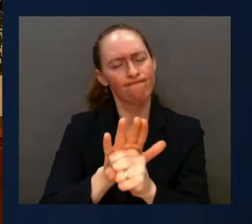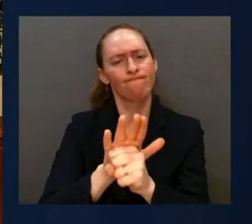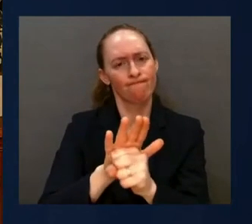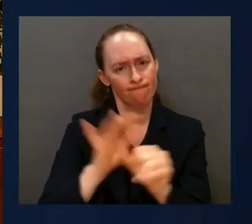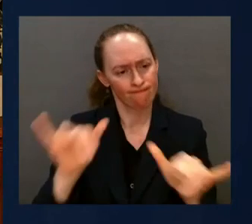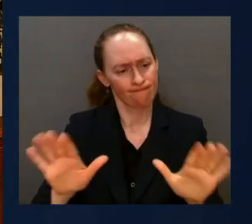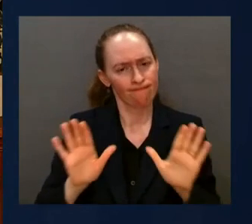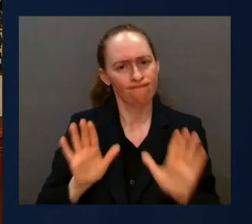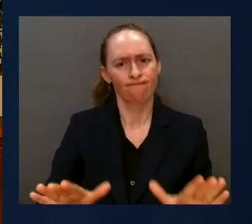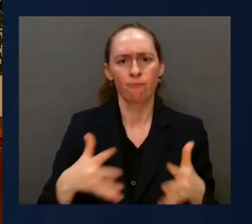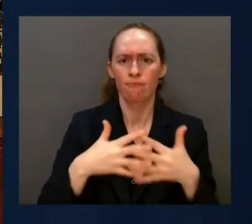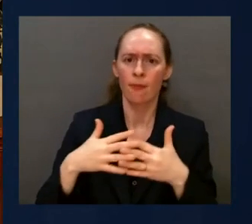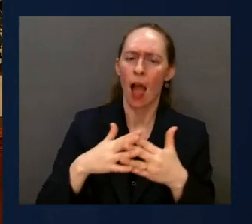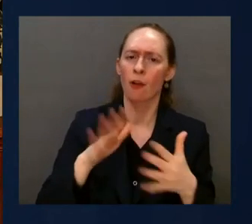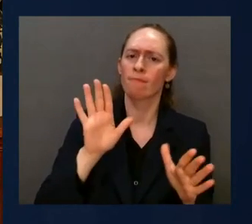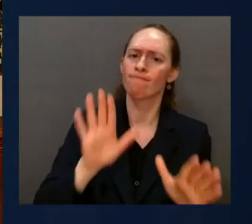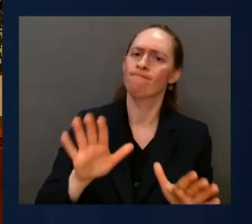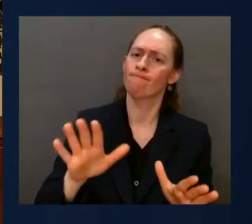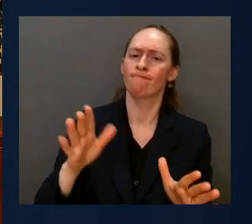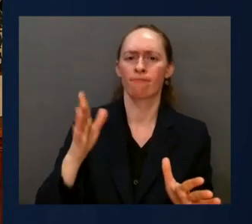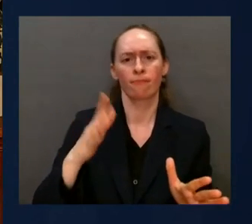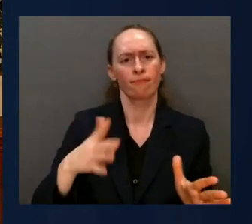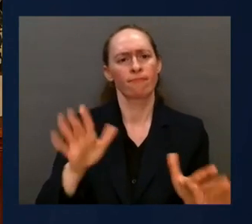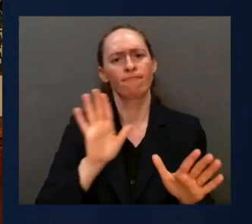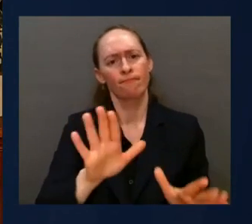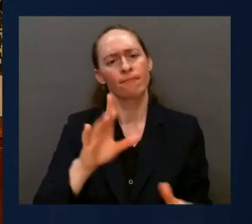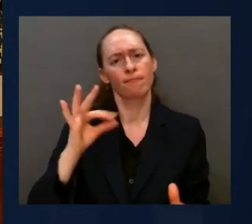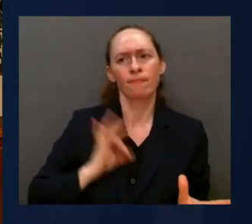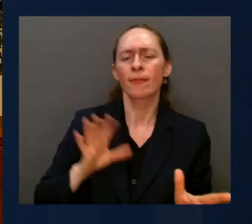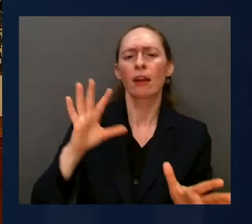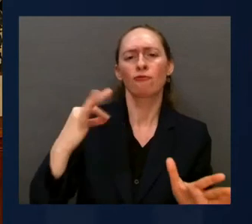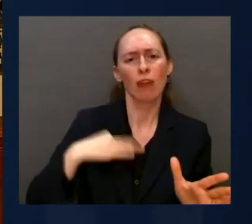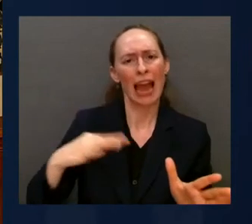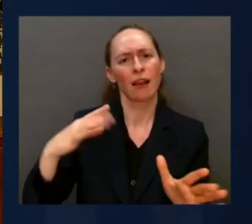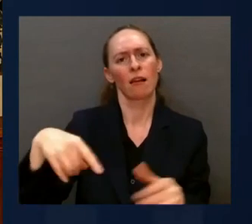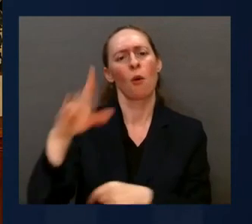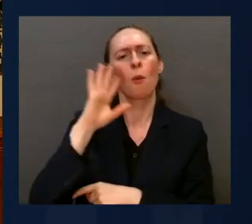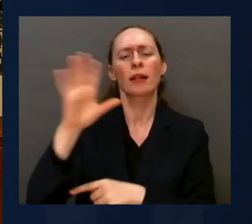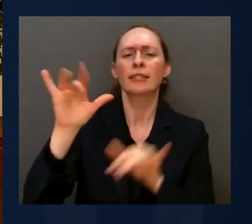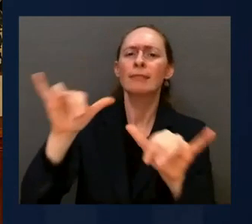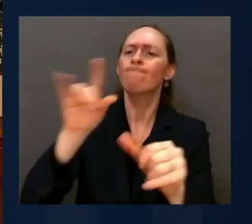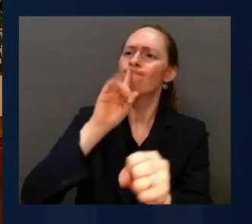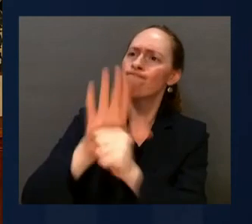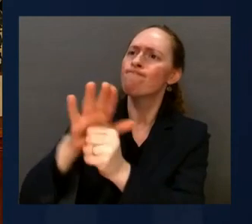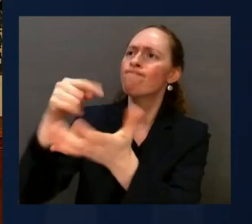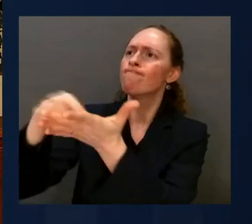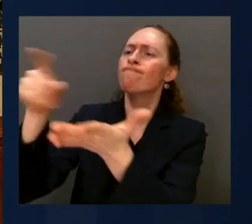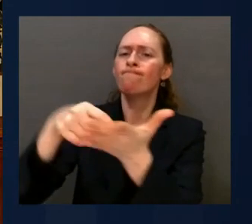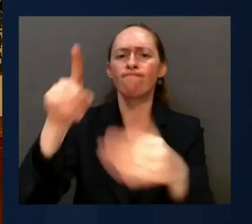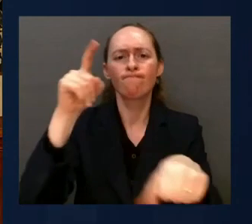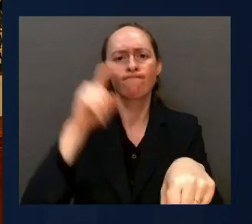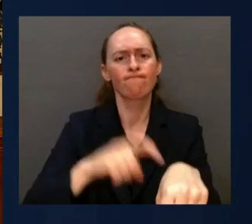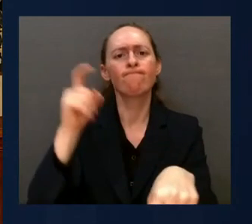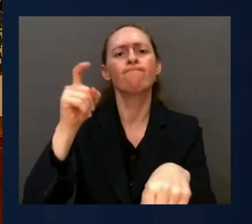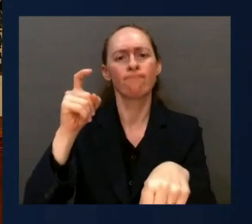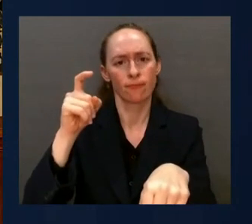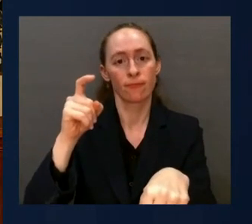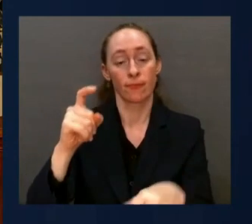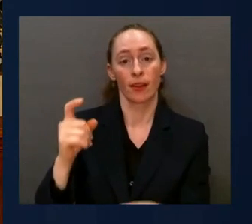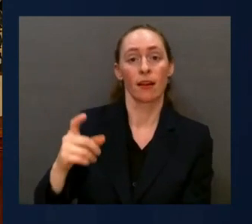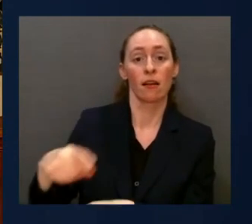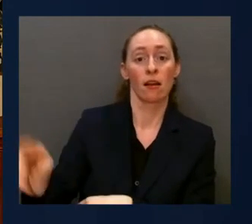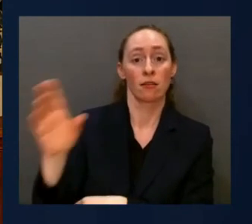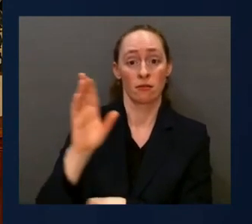So some of my Republican friends want to take the economy hostage. I get it, unless I agree